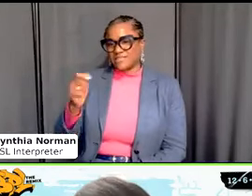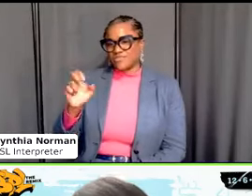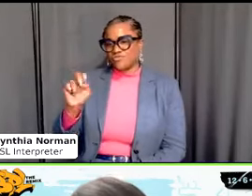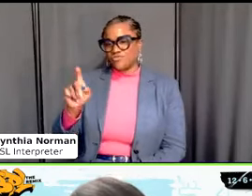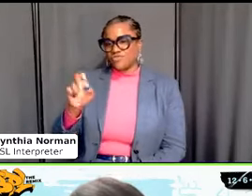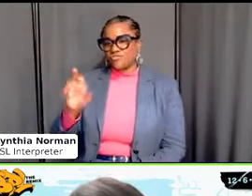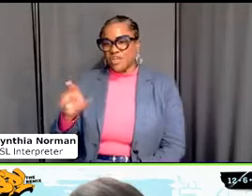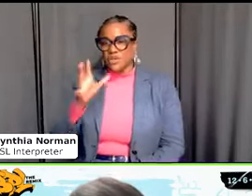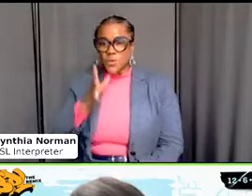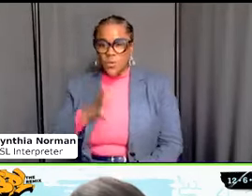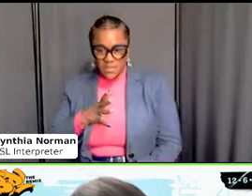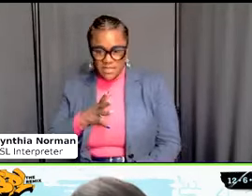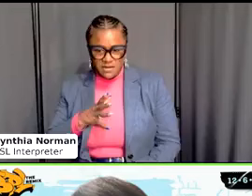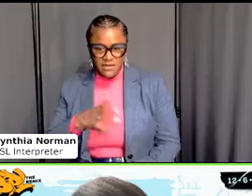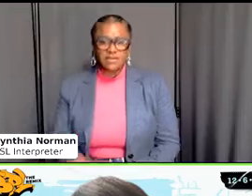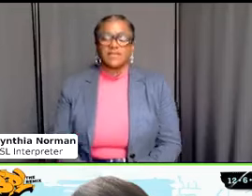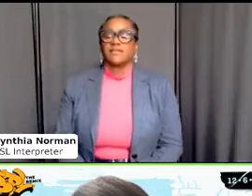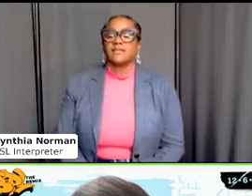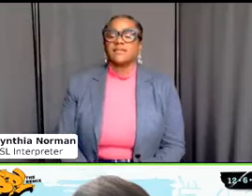woman,